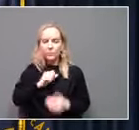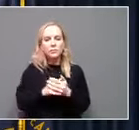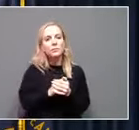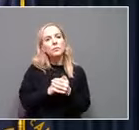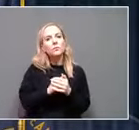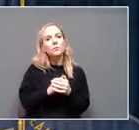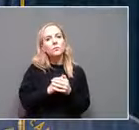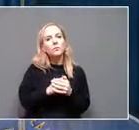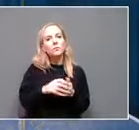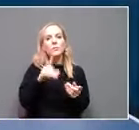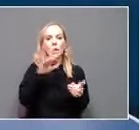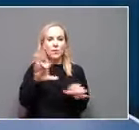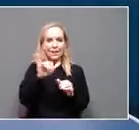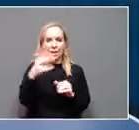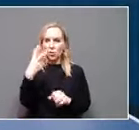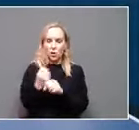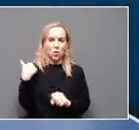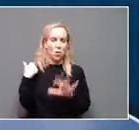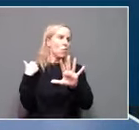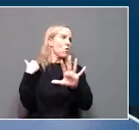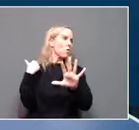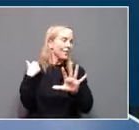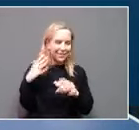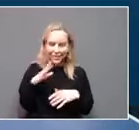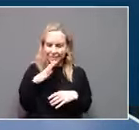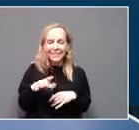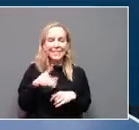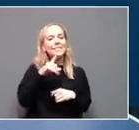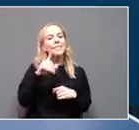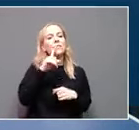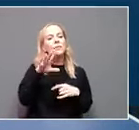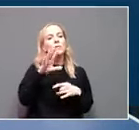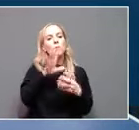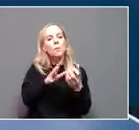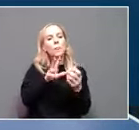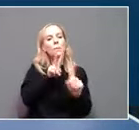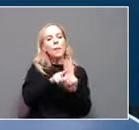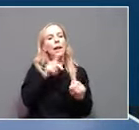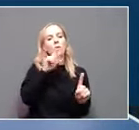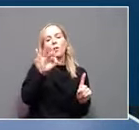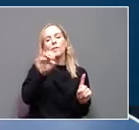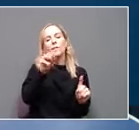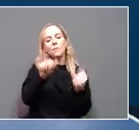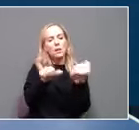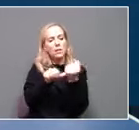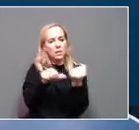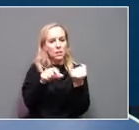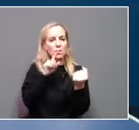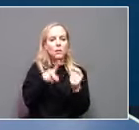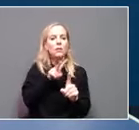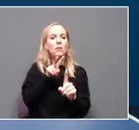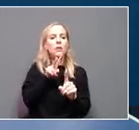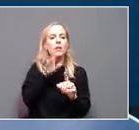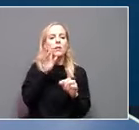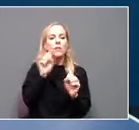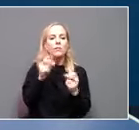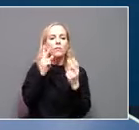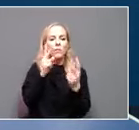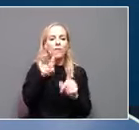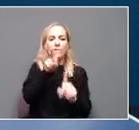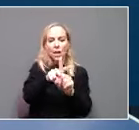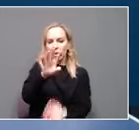If I'd done that 2 years ago. To apply for FEMA assistance, visit disasterassistance.gov, use the